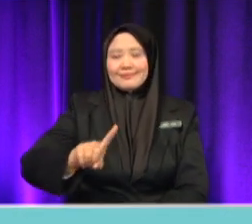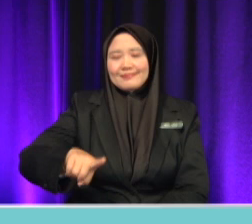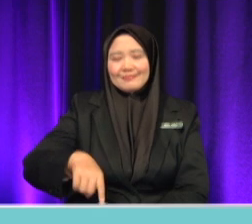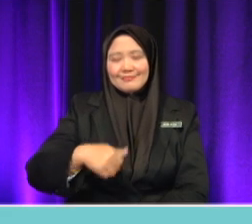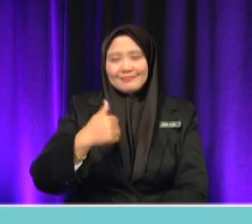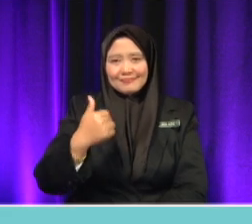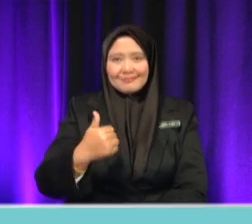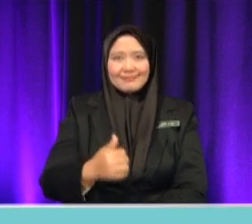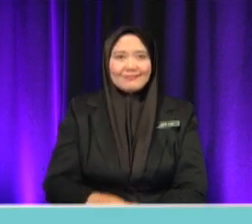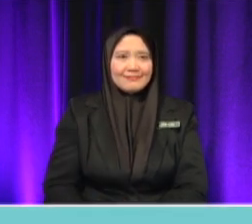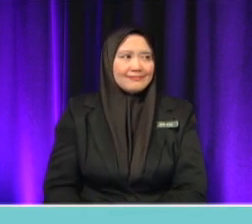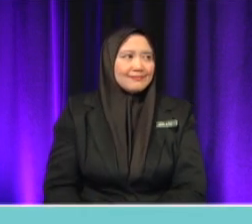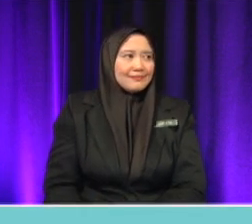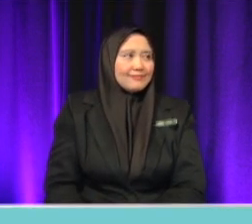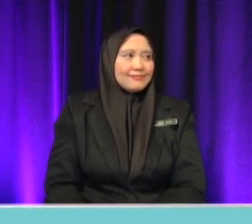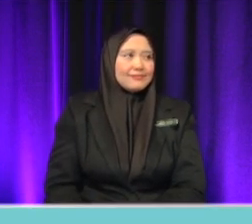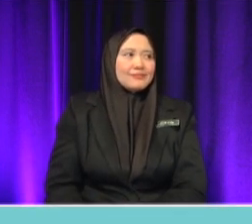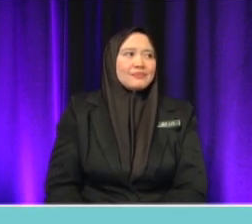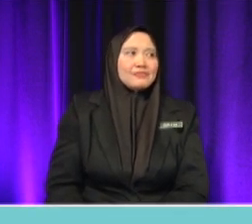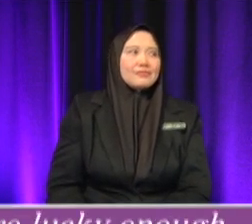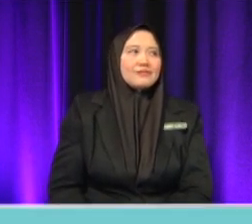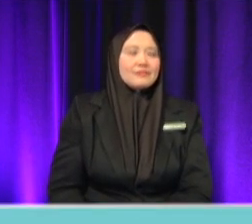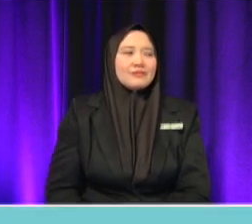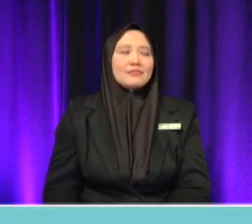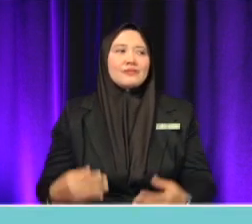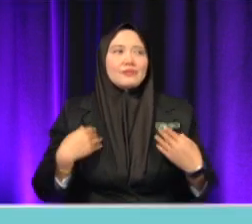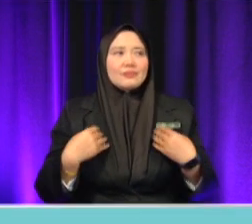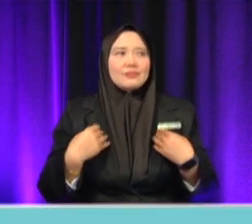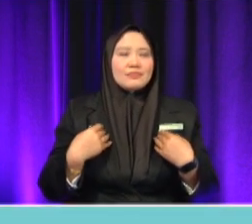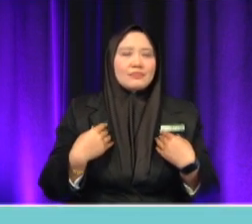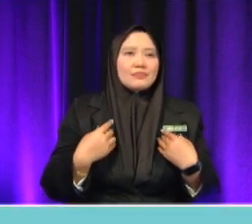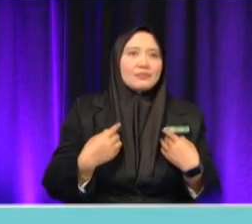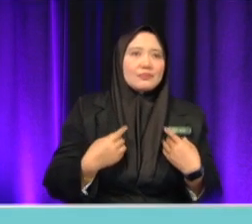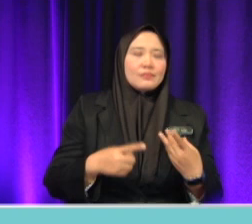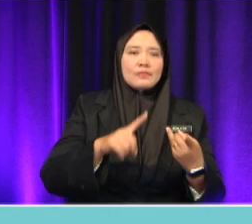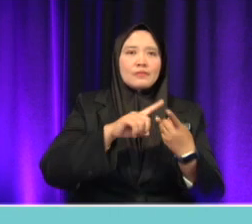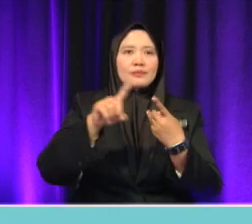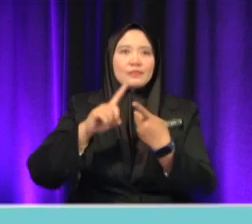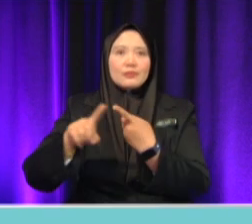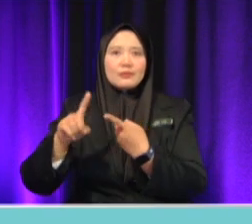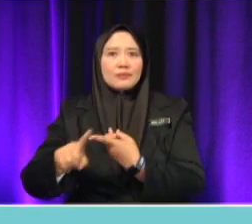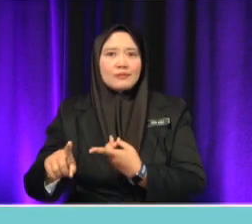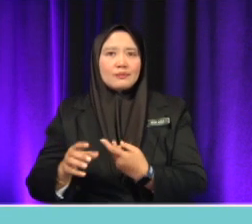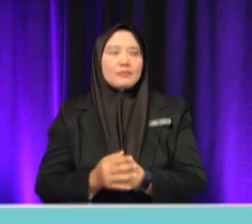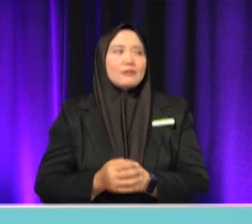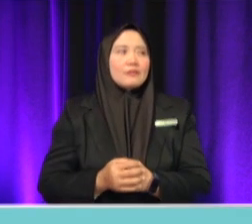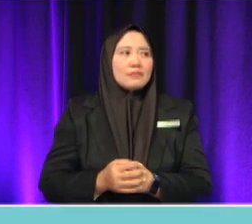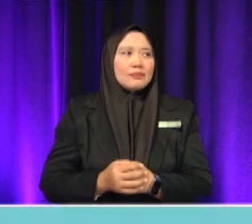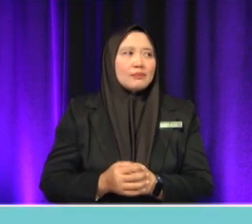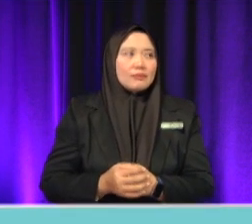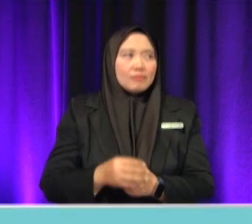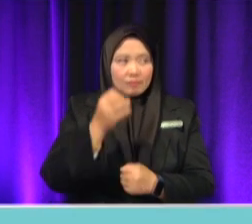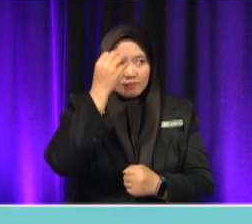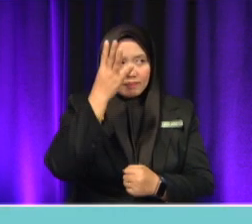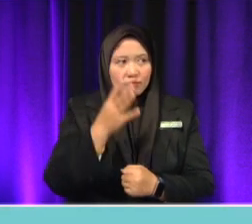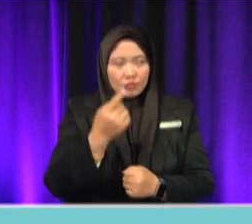Correct. So like what Alicia has mentioned, there are several sentences mentioning how to encourage others to